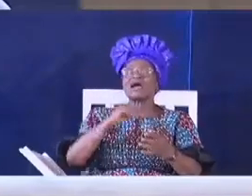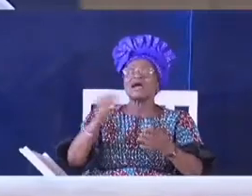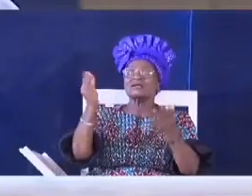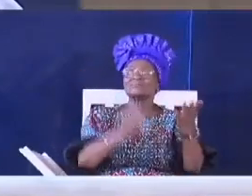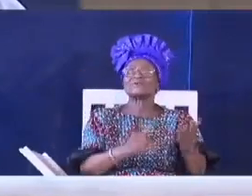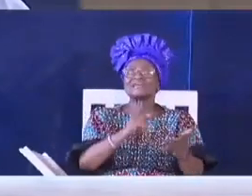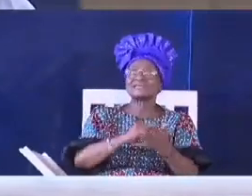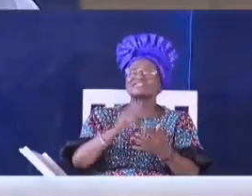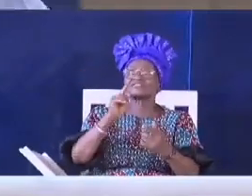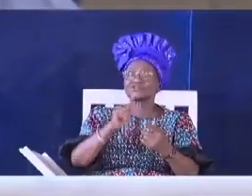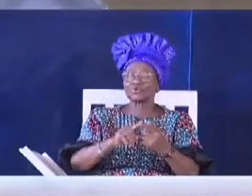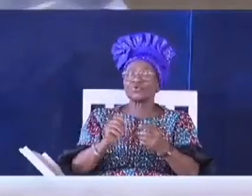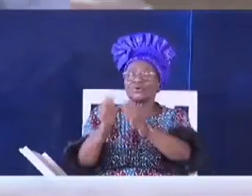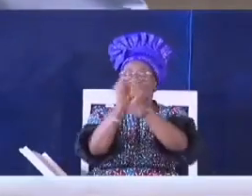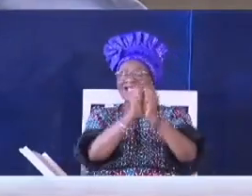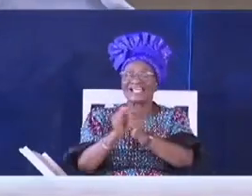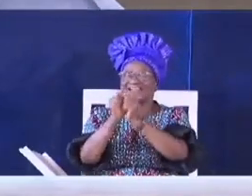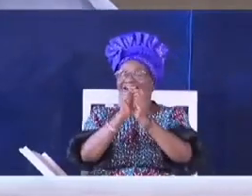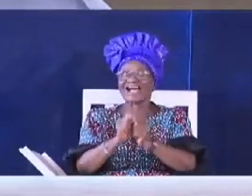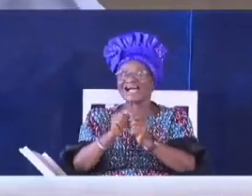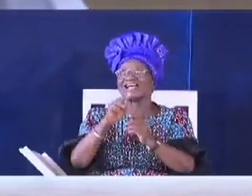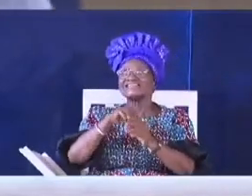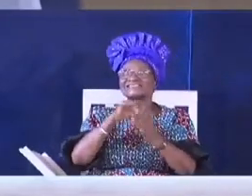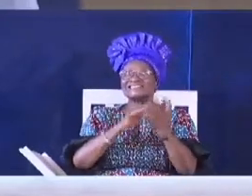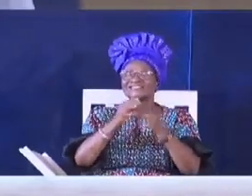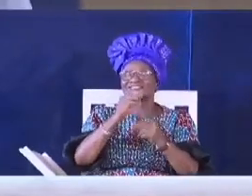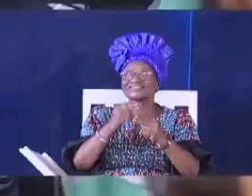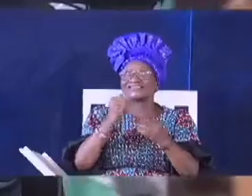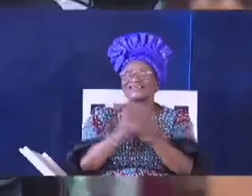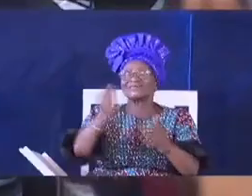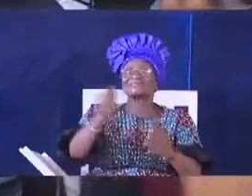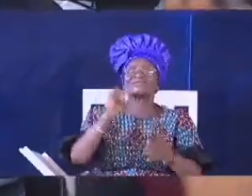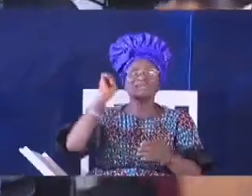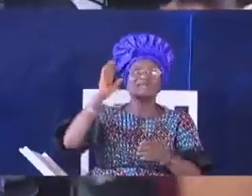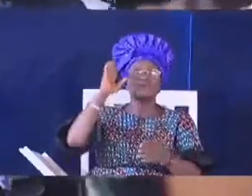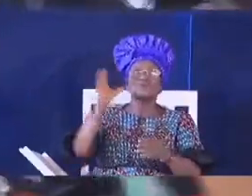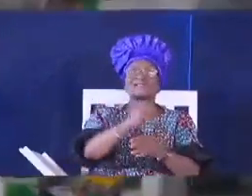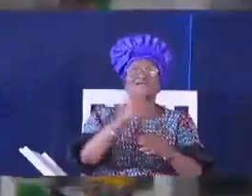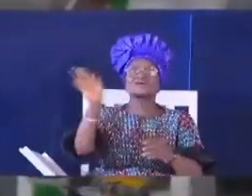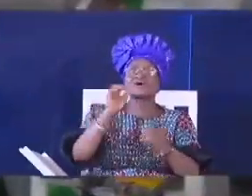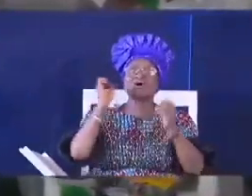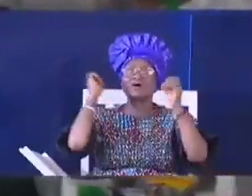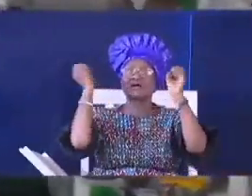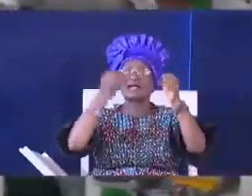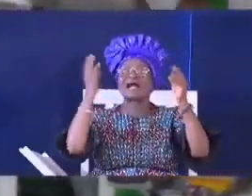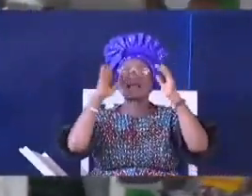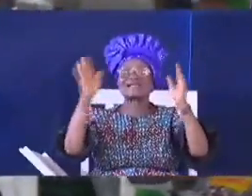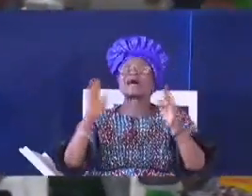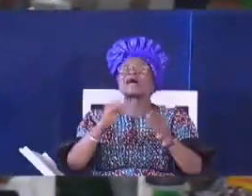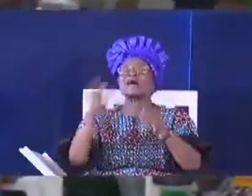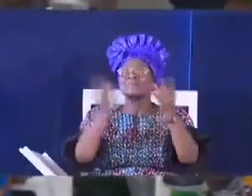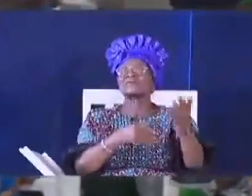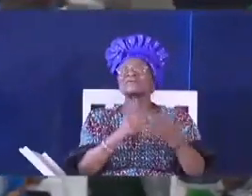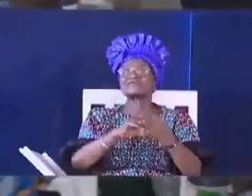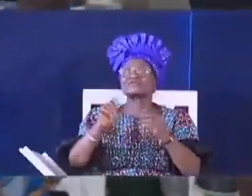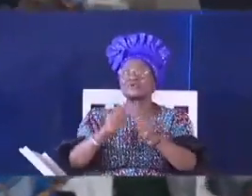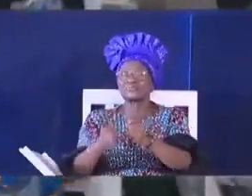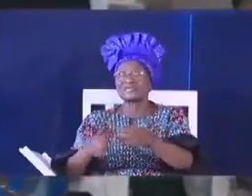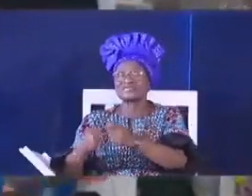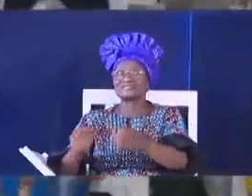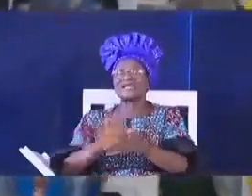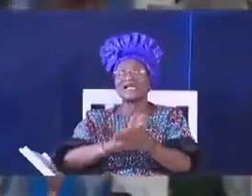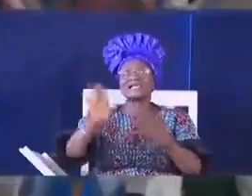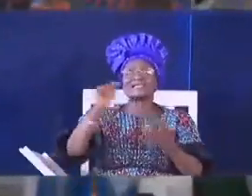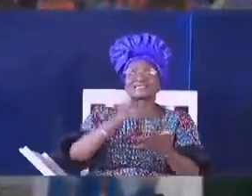bring it together. He will take your career, bring it to pieces, clean it